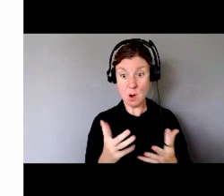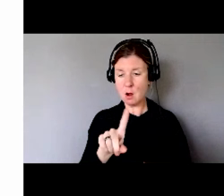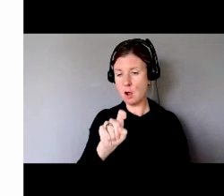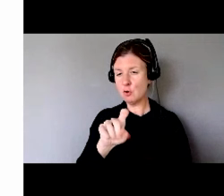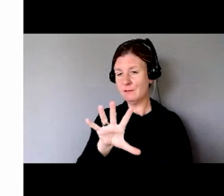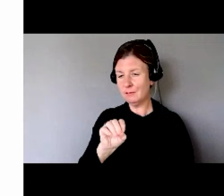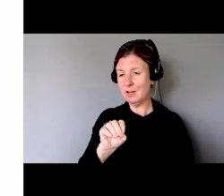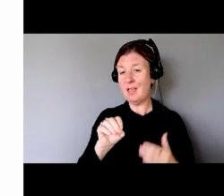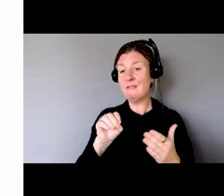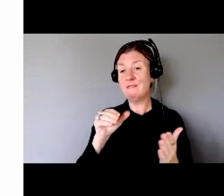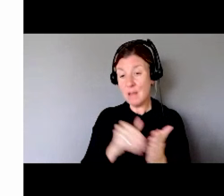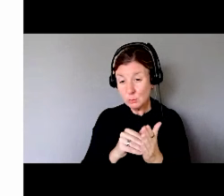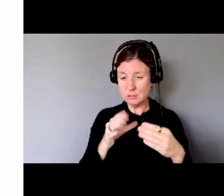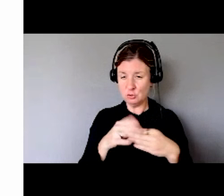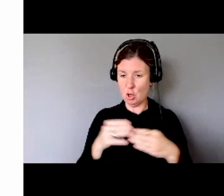$150,000 Canadian.